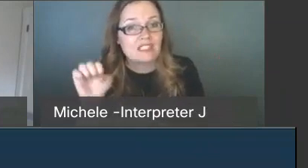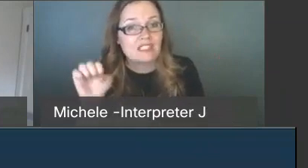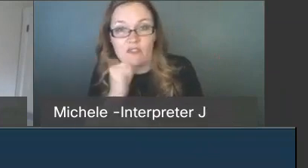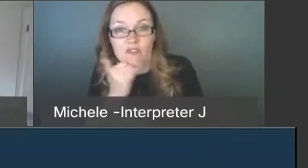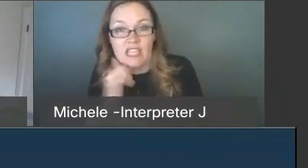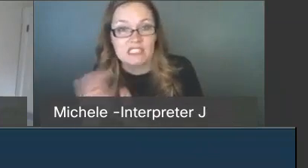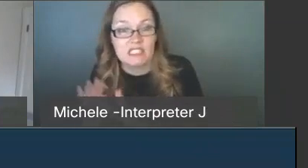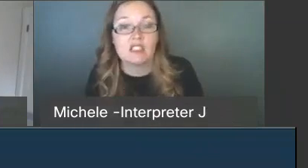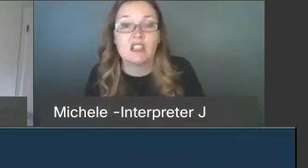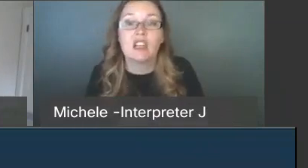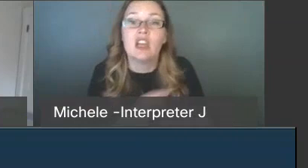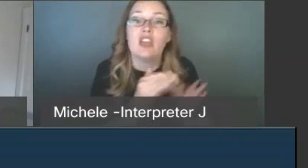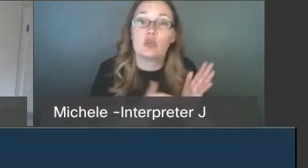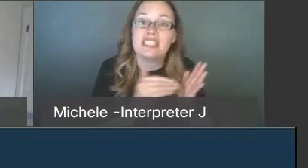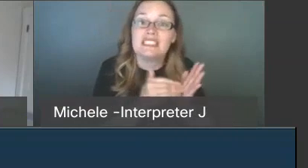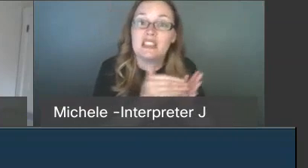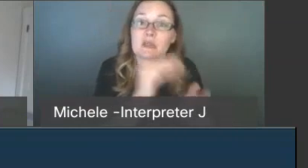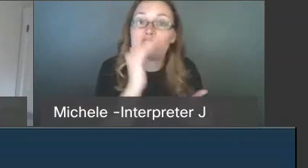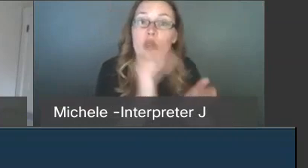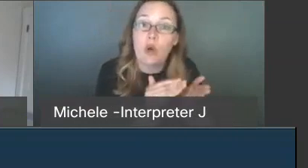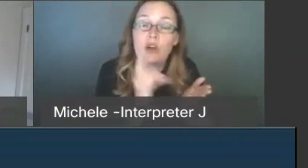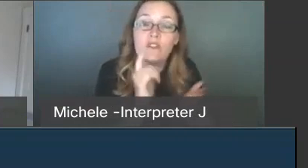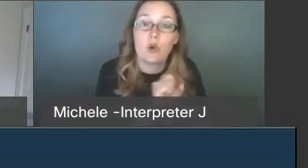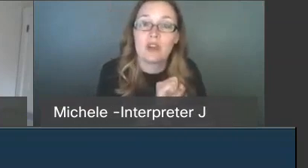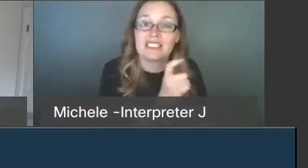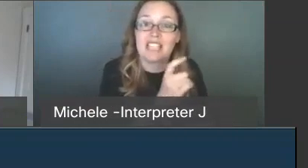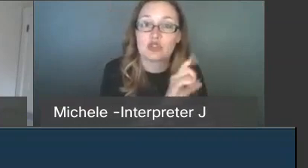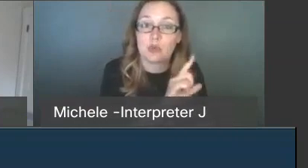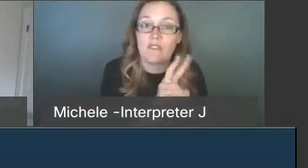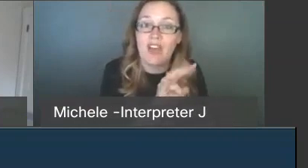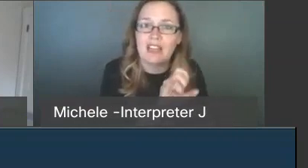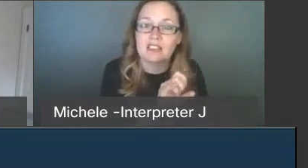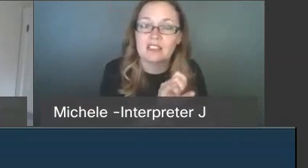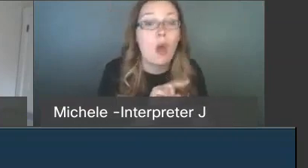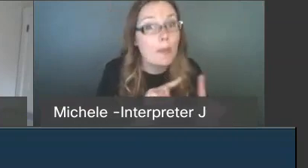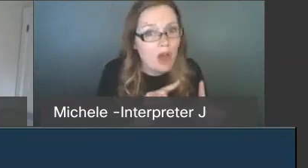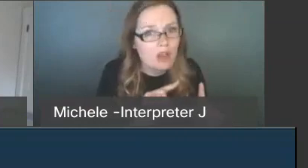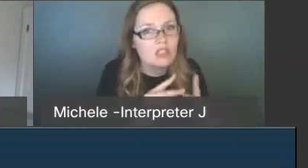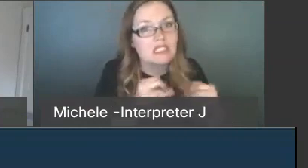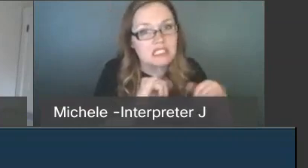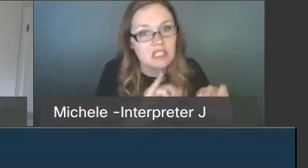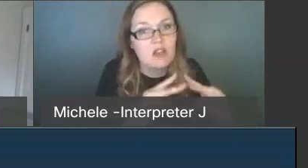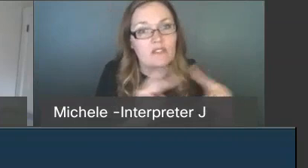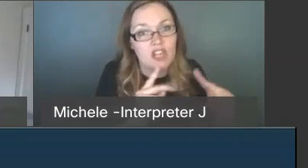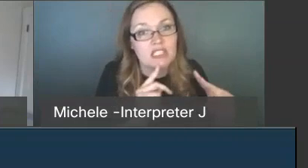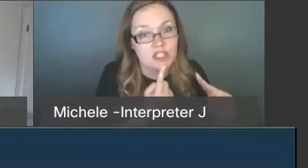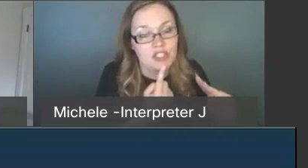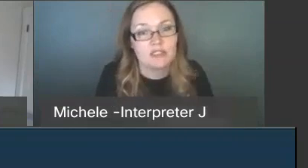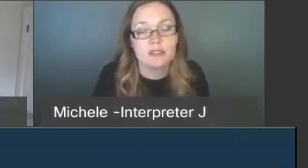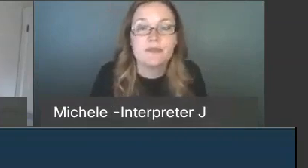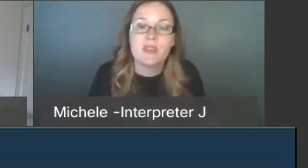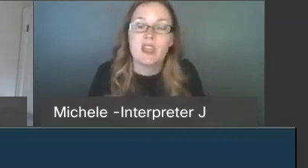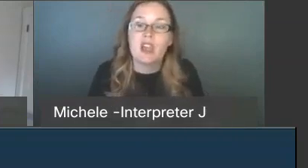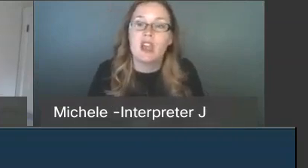recidivism is going to be lower for sexual violence, but of course, it's very serious. The second piece of that question